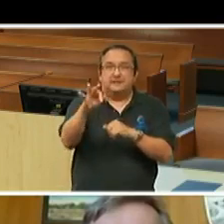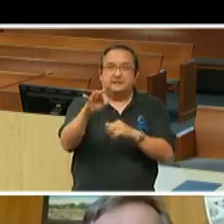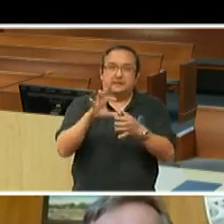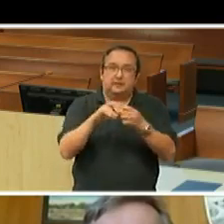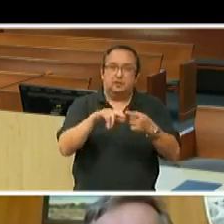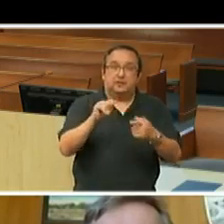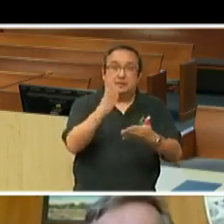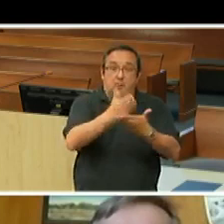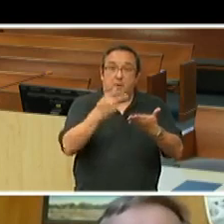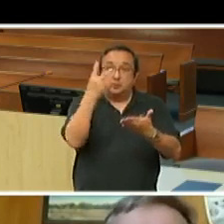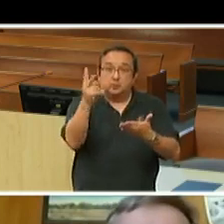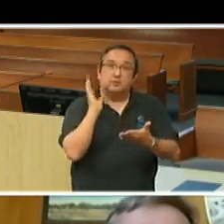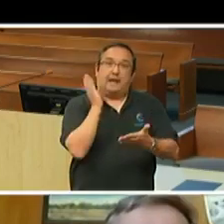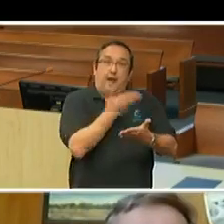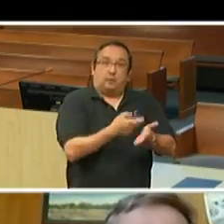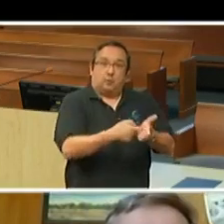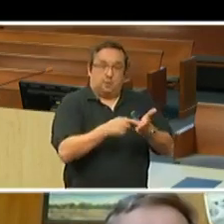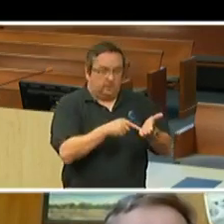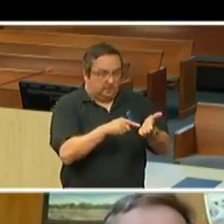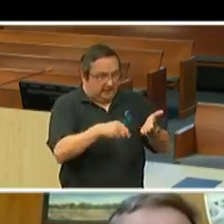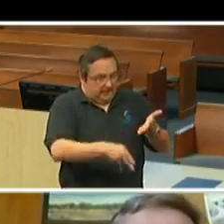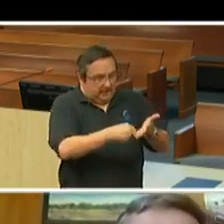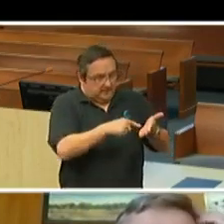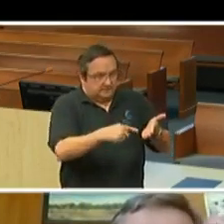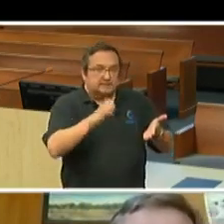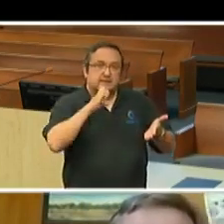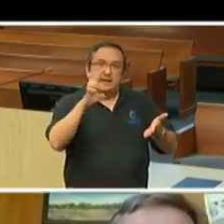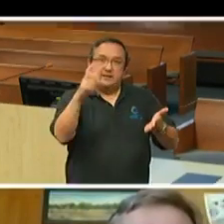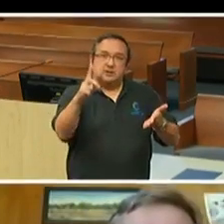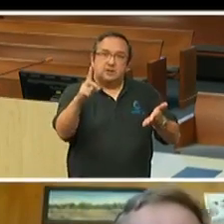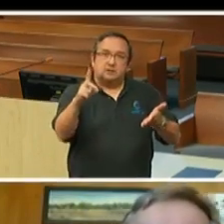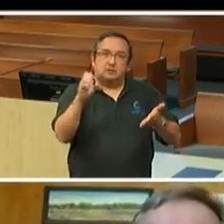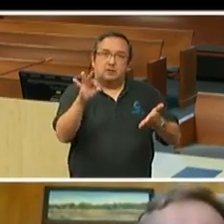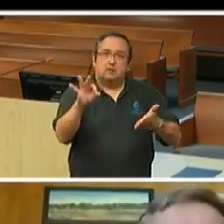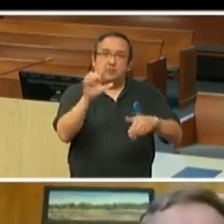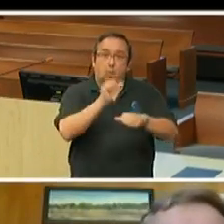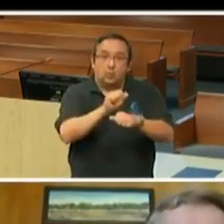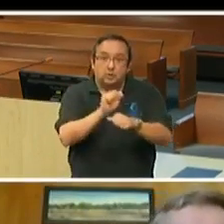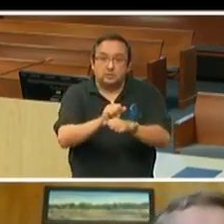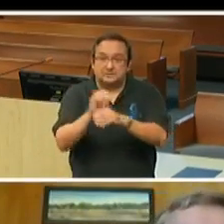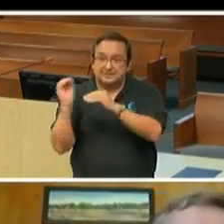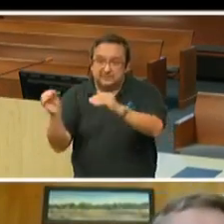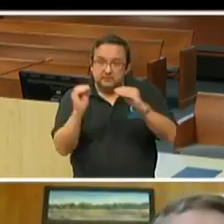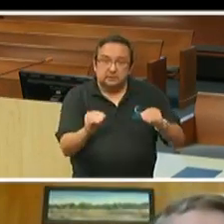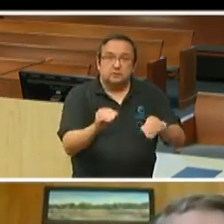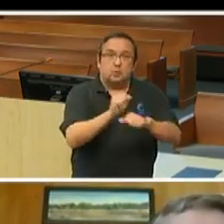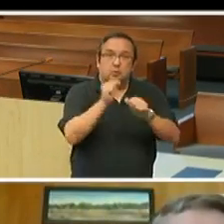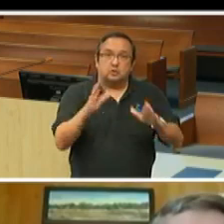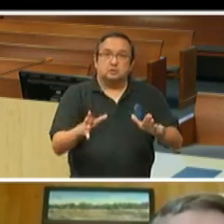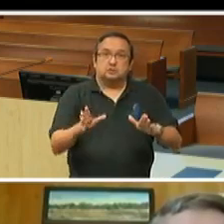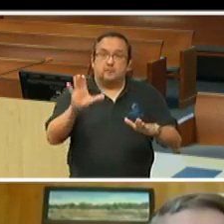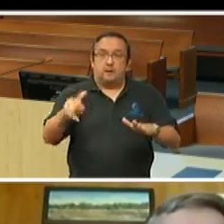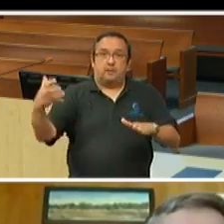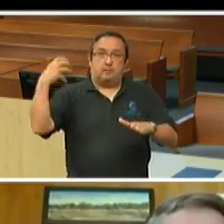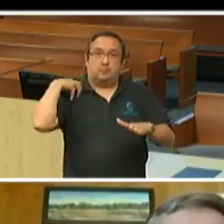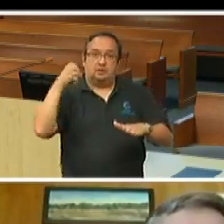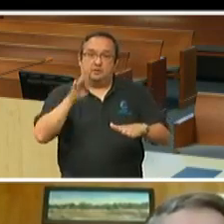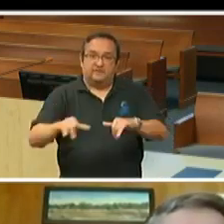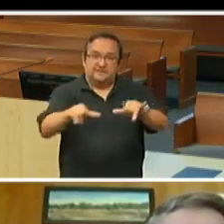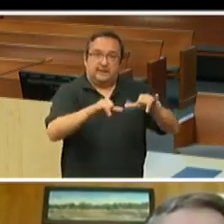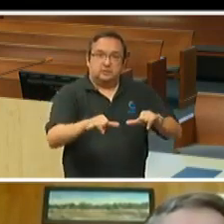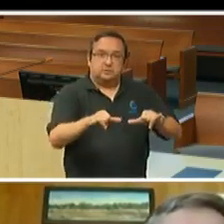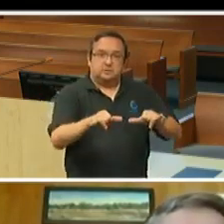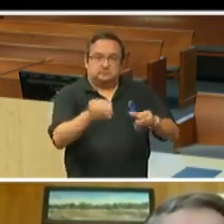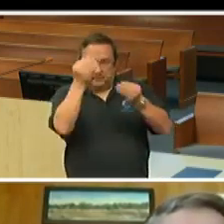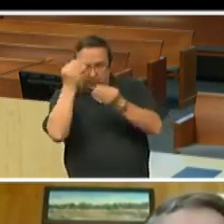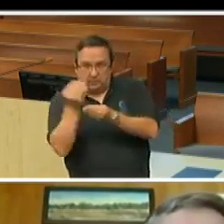part two, which is our requirement, is require education of workers, employees by employers of the standards, and